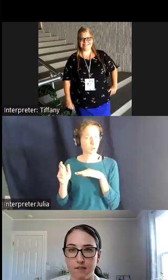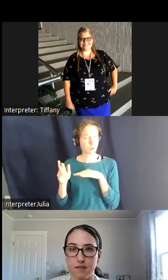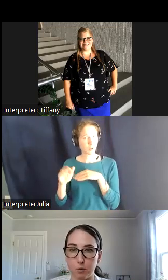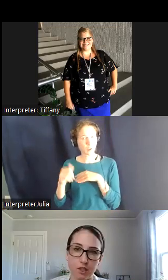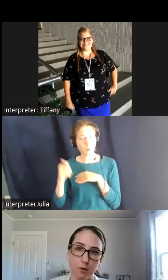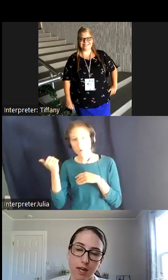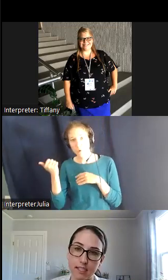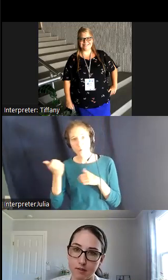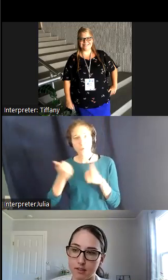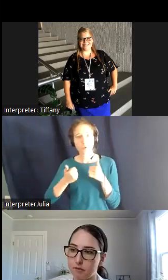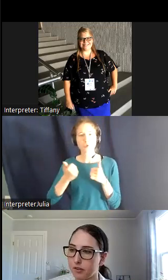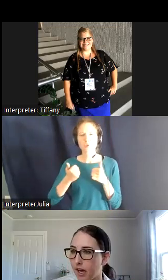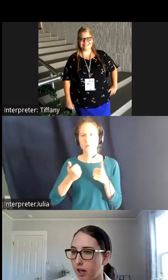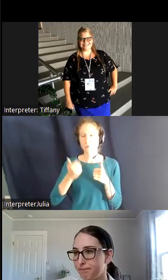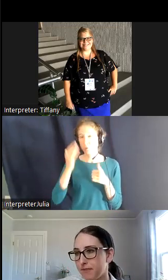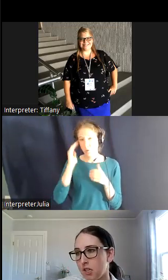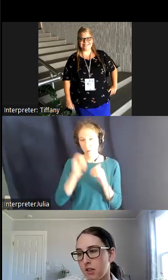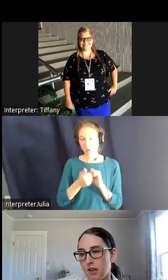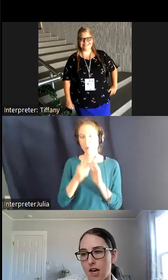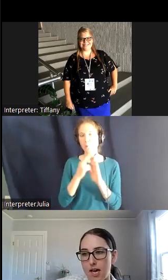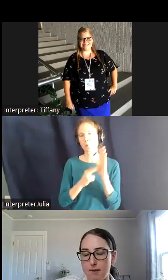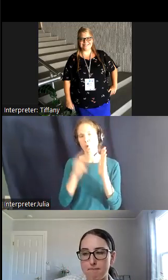transition that individual to a different level of care.